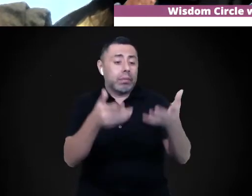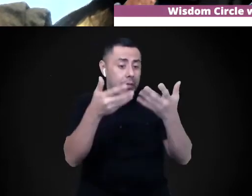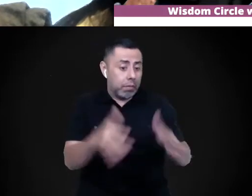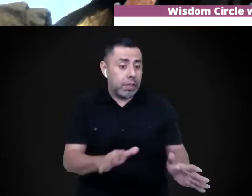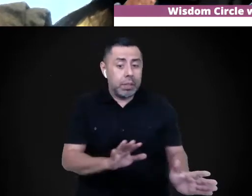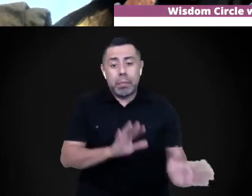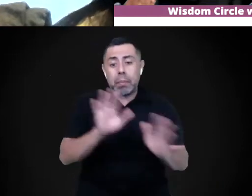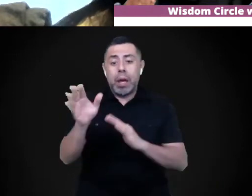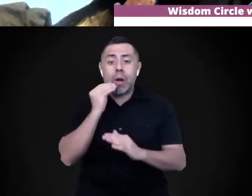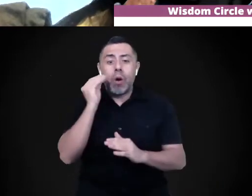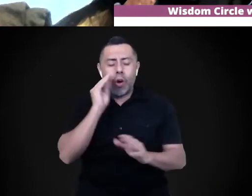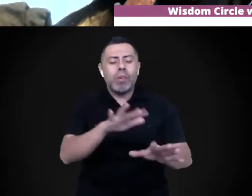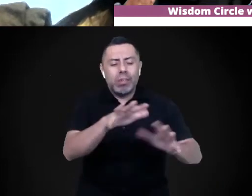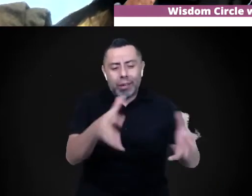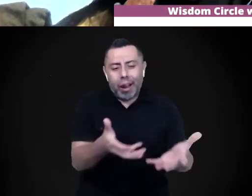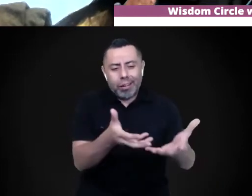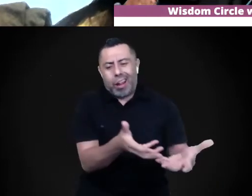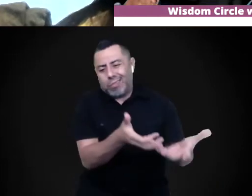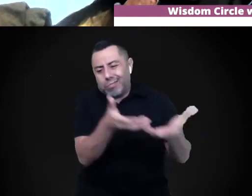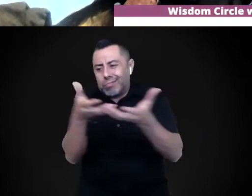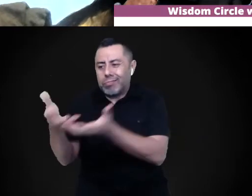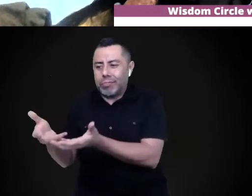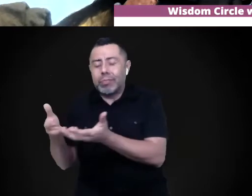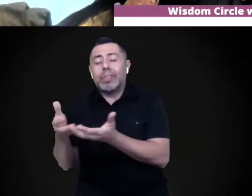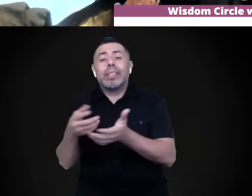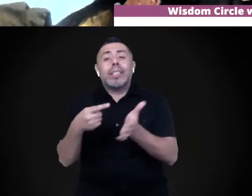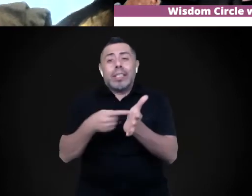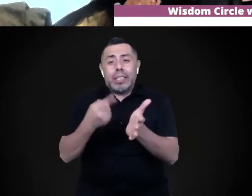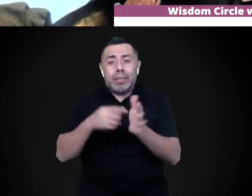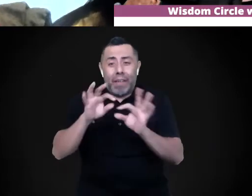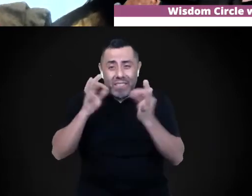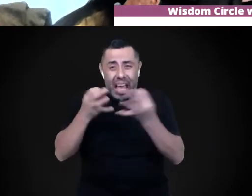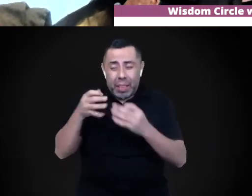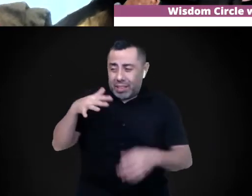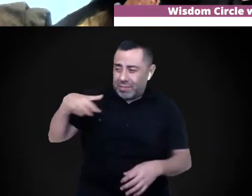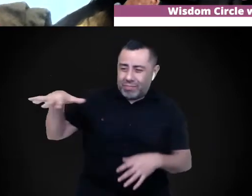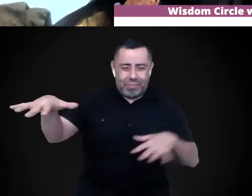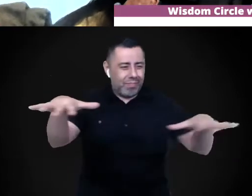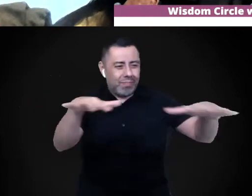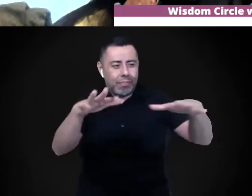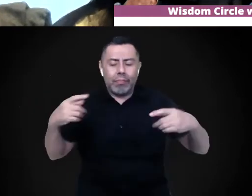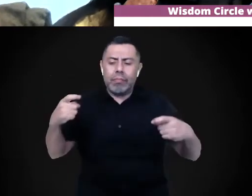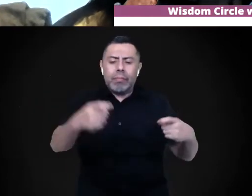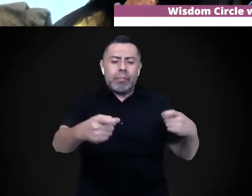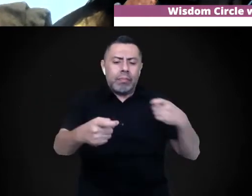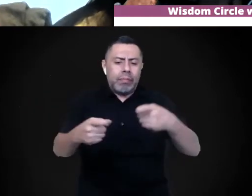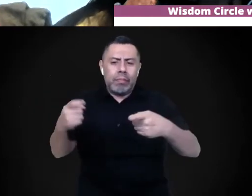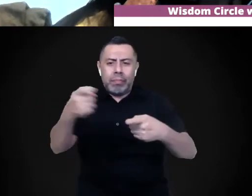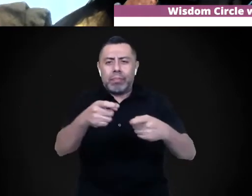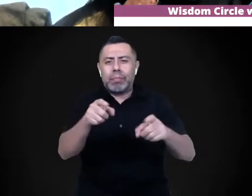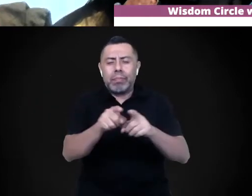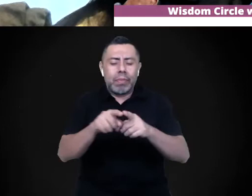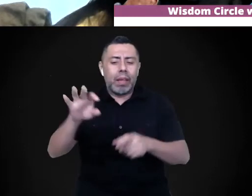some of the food, the families would donate things like flour, or if the family butchered a sheep or